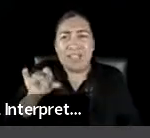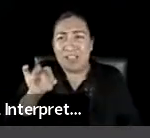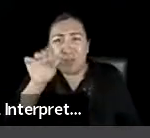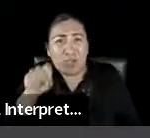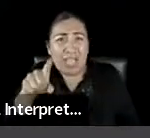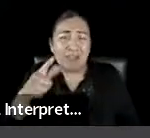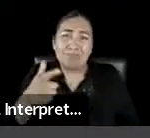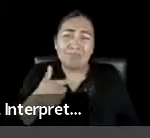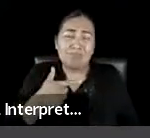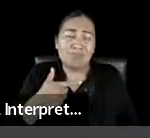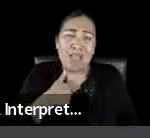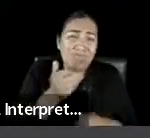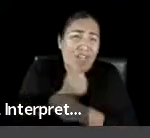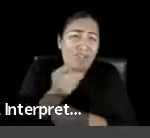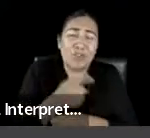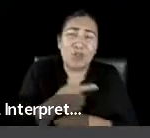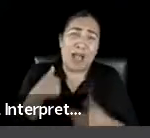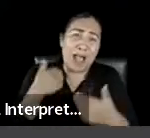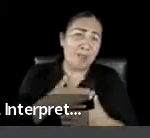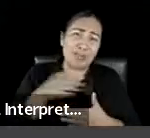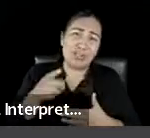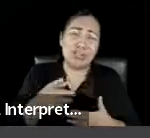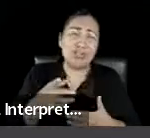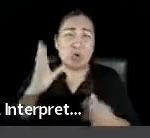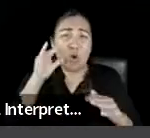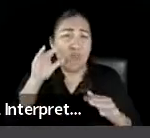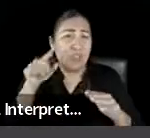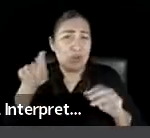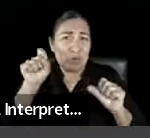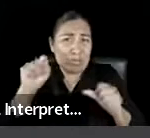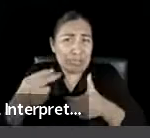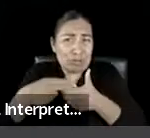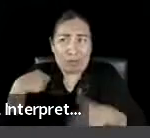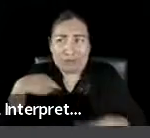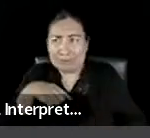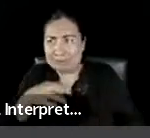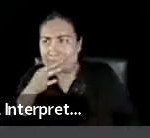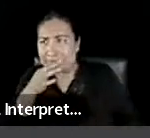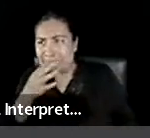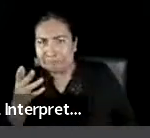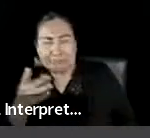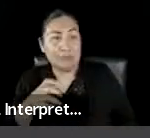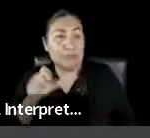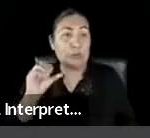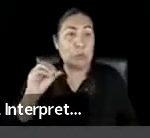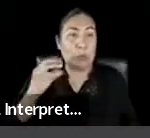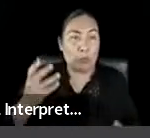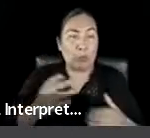hopefully we'll get you back on here in a second. So on that note,